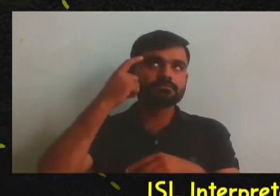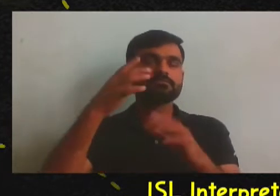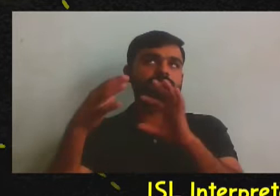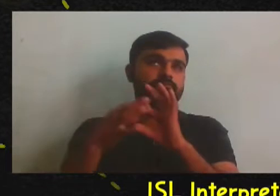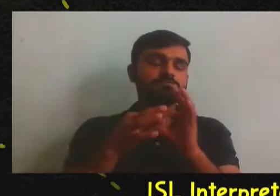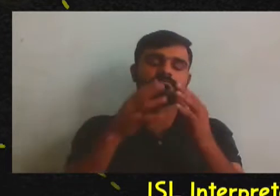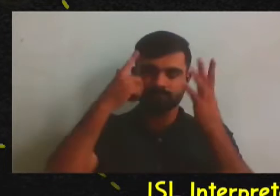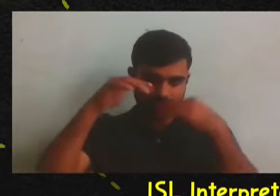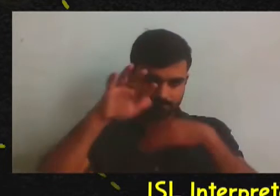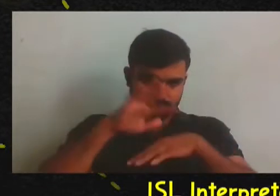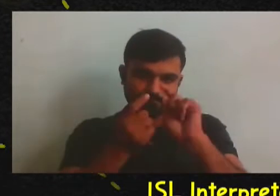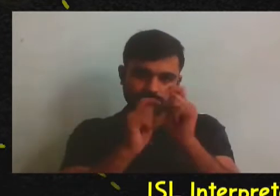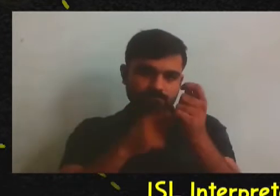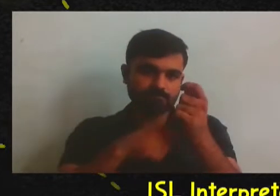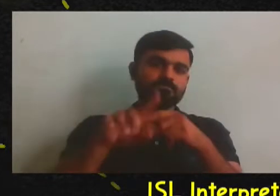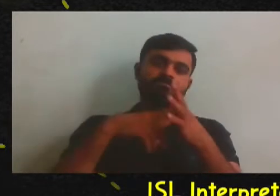way similar to their journey.